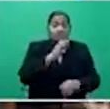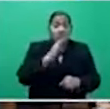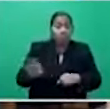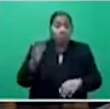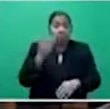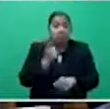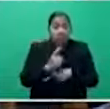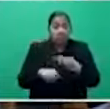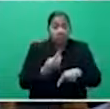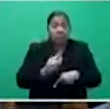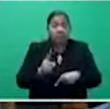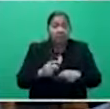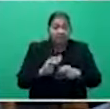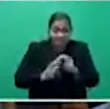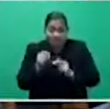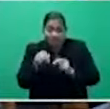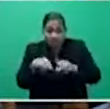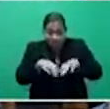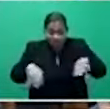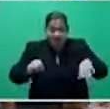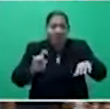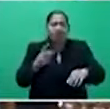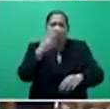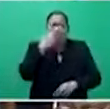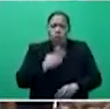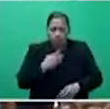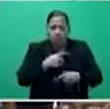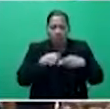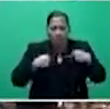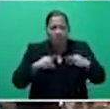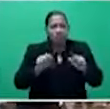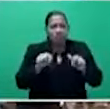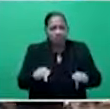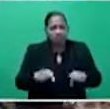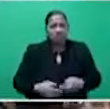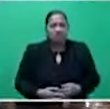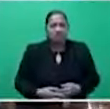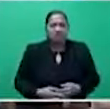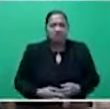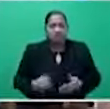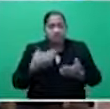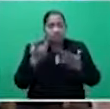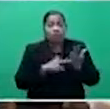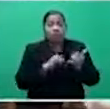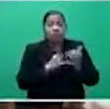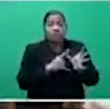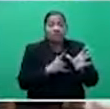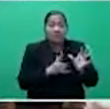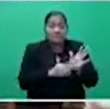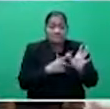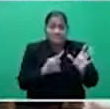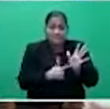old. There's no rebuild program. We are doing that. As Honourable Samate said, it cannot be done overnight.